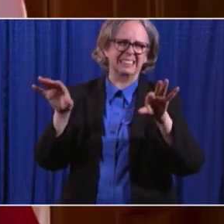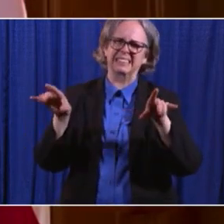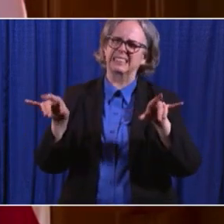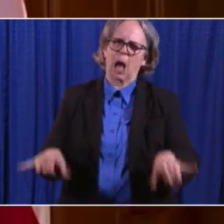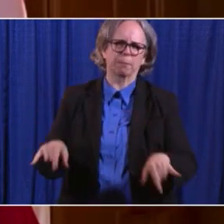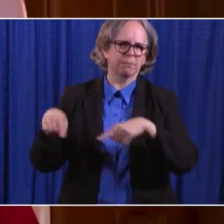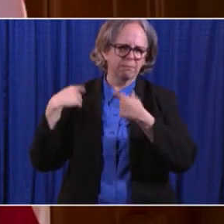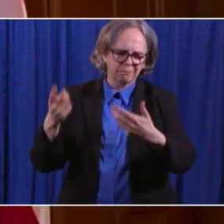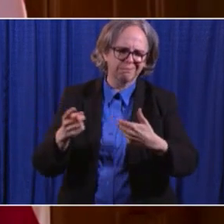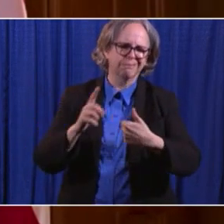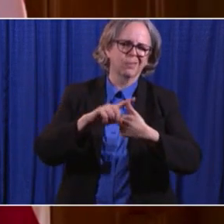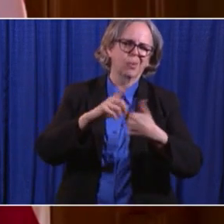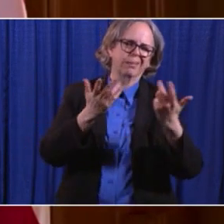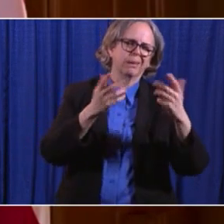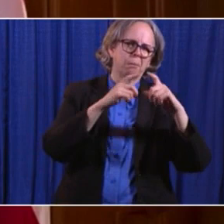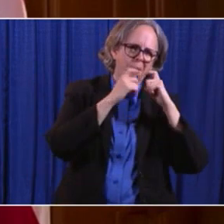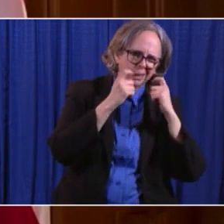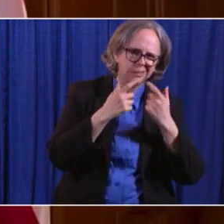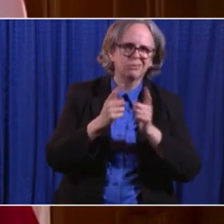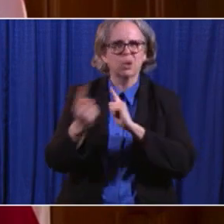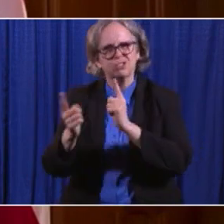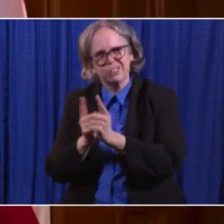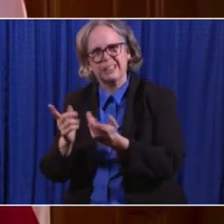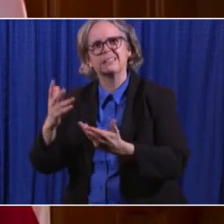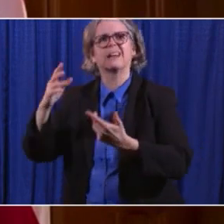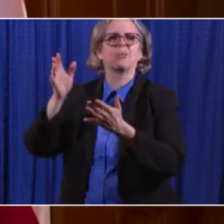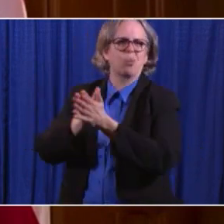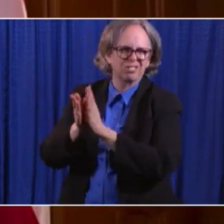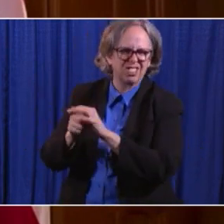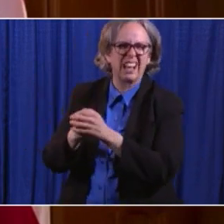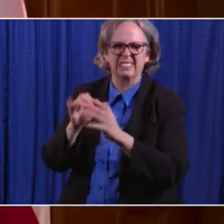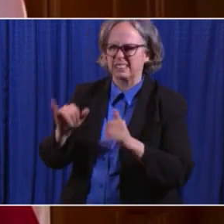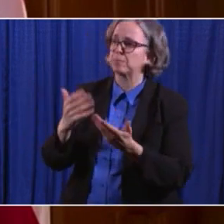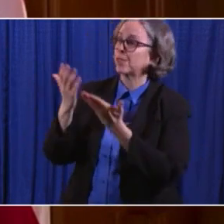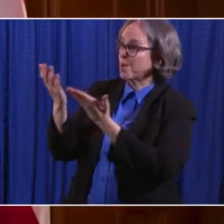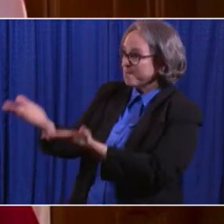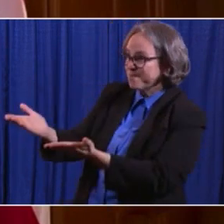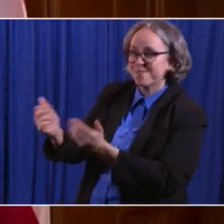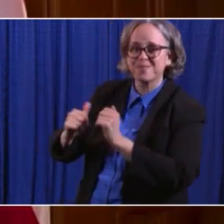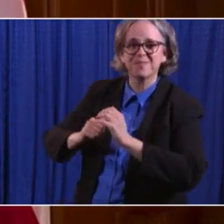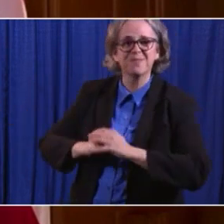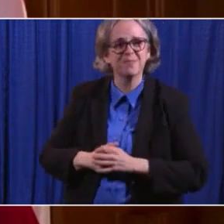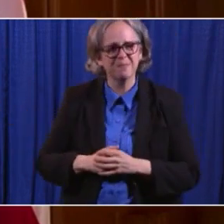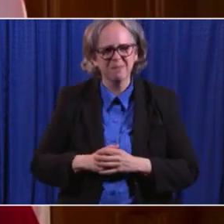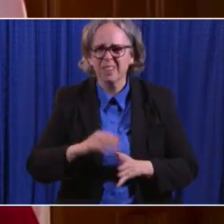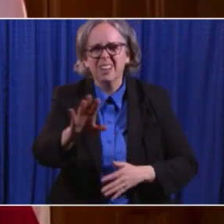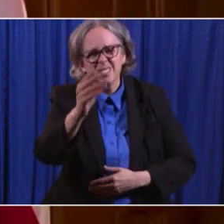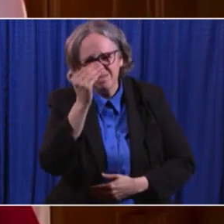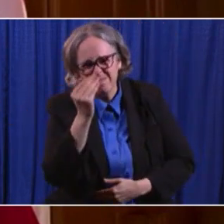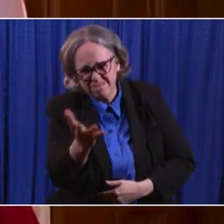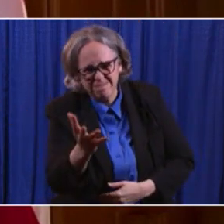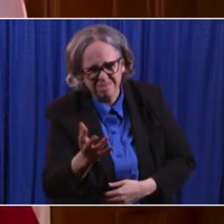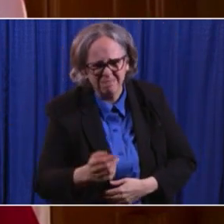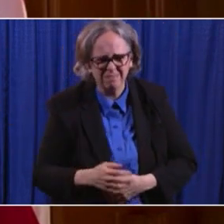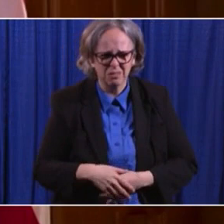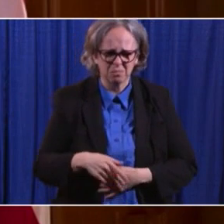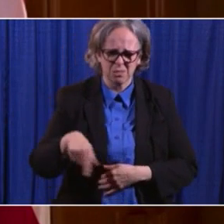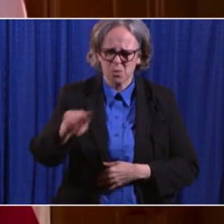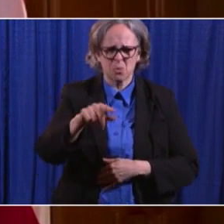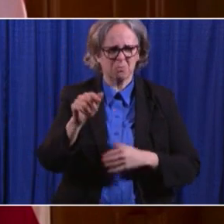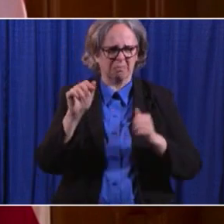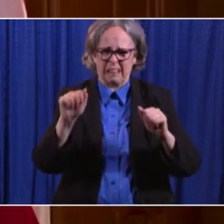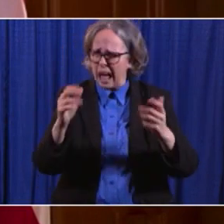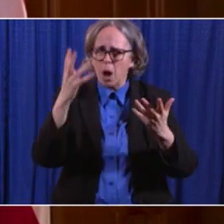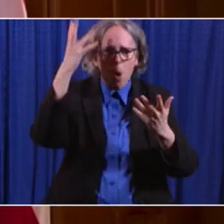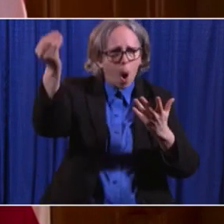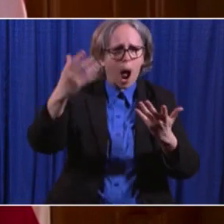move forward. And so it's really, we can do about anything we want to do, it's just how we do it. And that